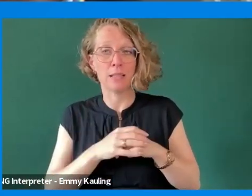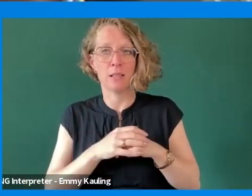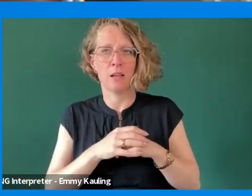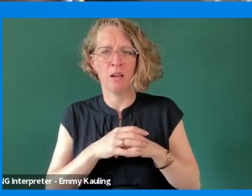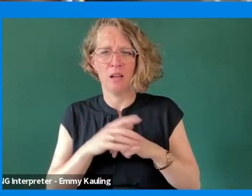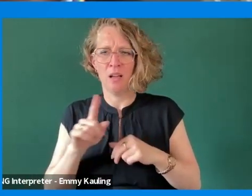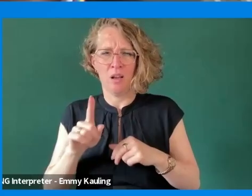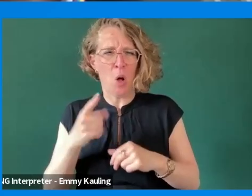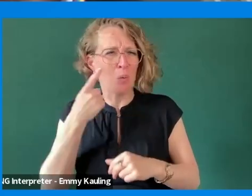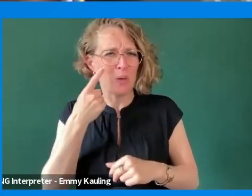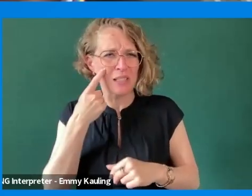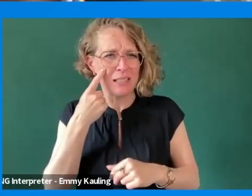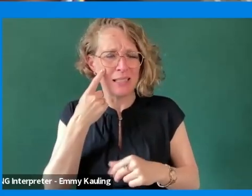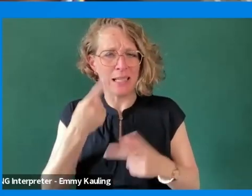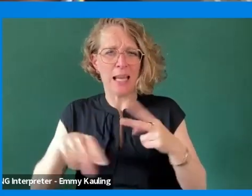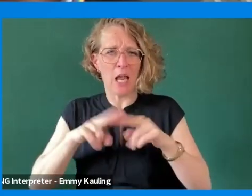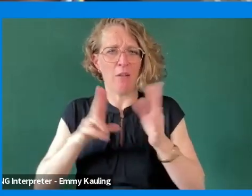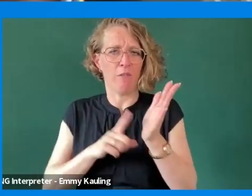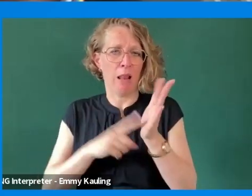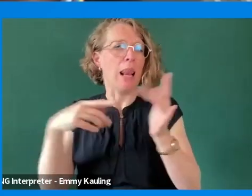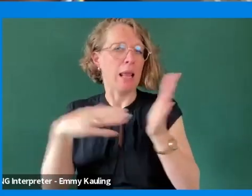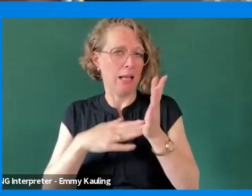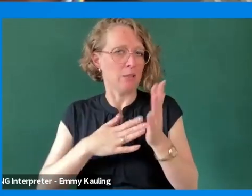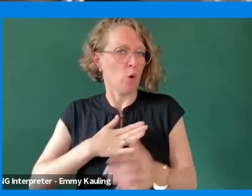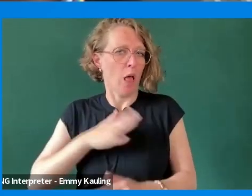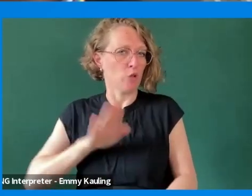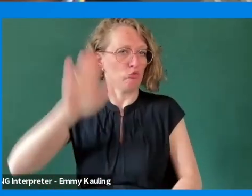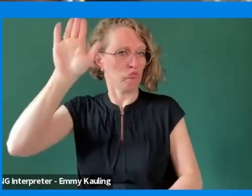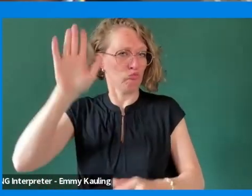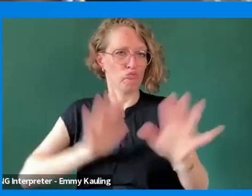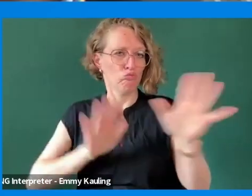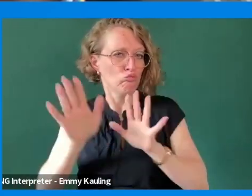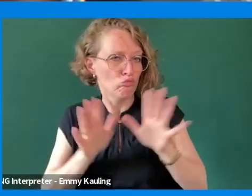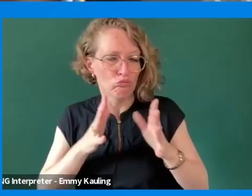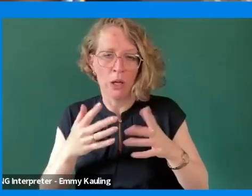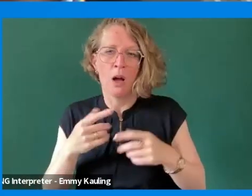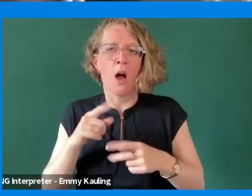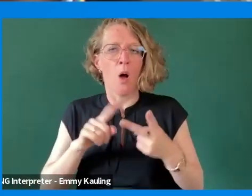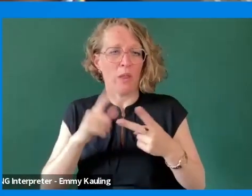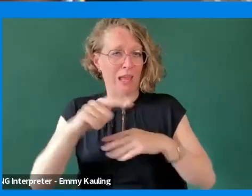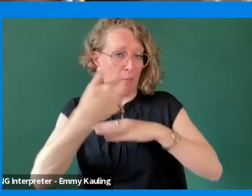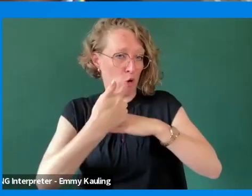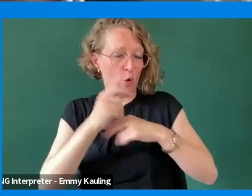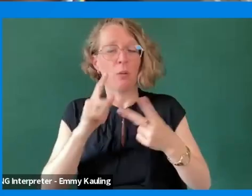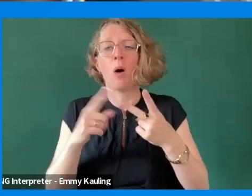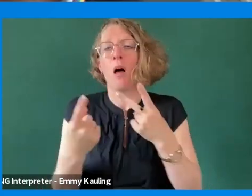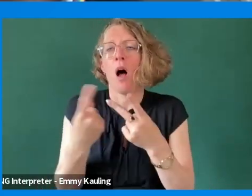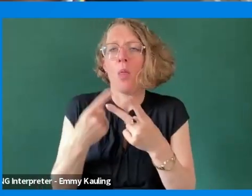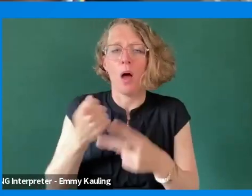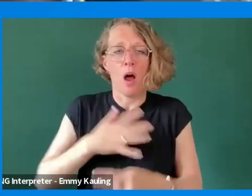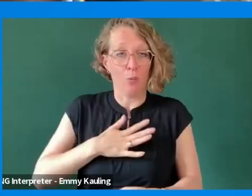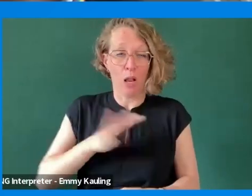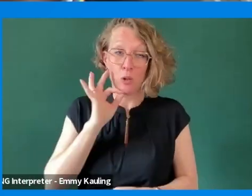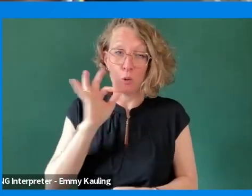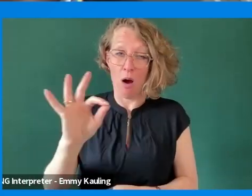While we'll see if Liz wanted to ask a question with a camera on. The other thing I was going to ask